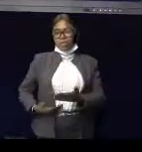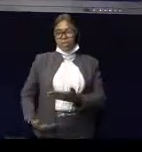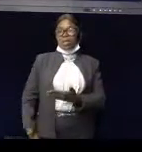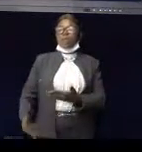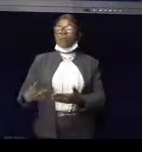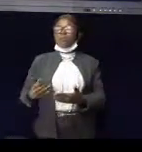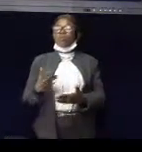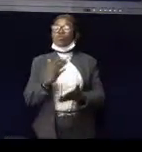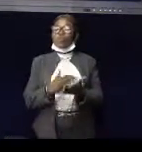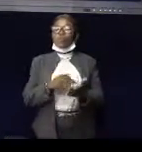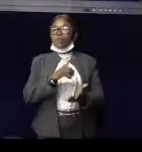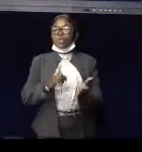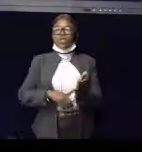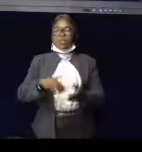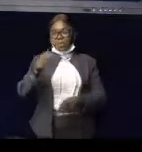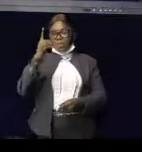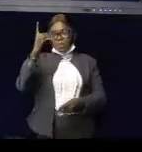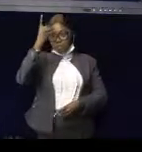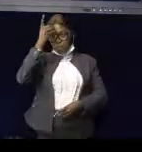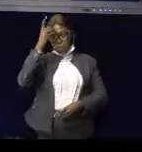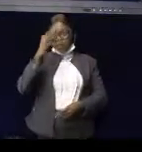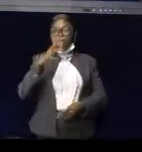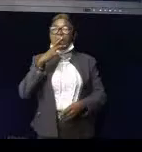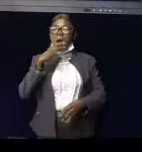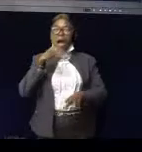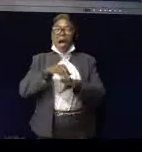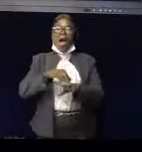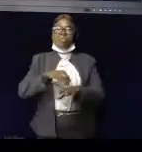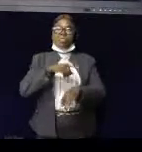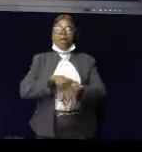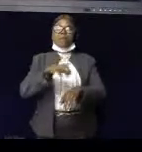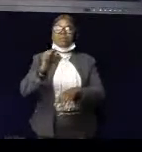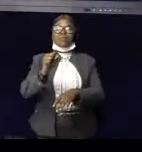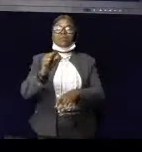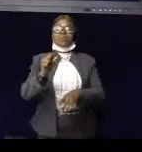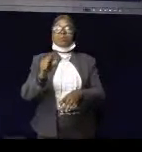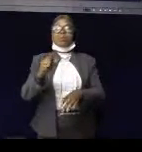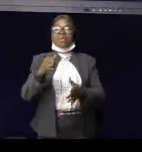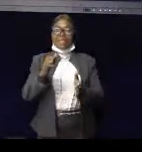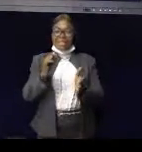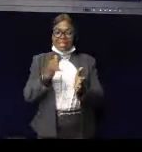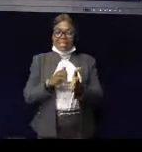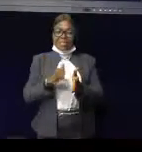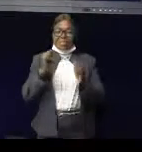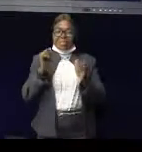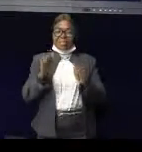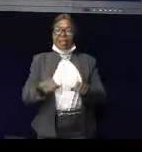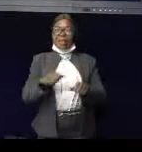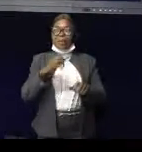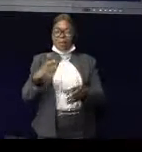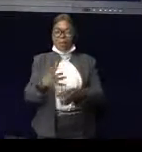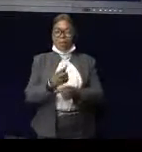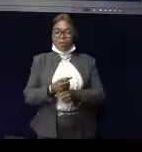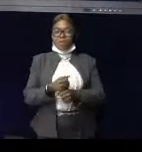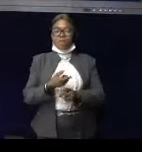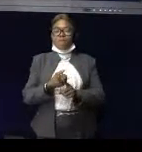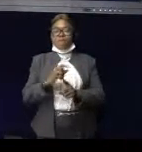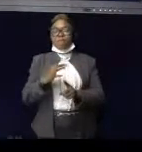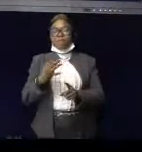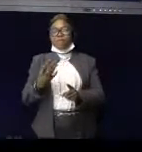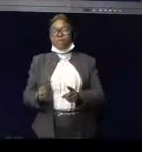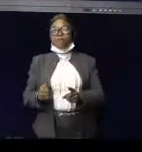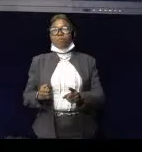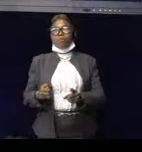some of those sexually transmitted diseases. At times, it could be transferred from